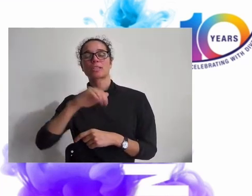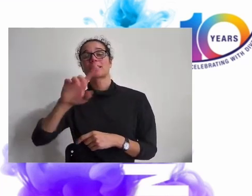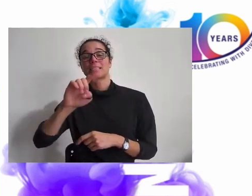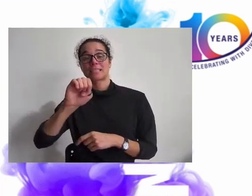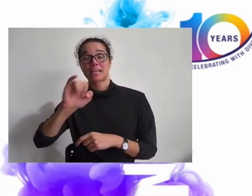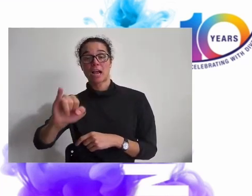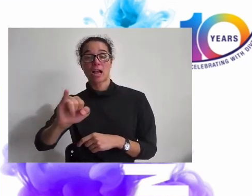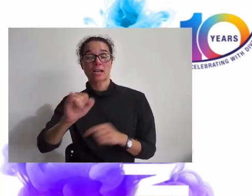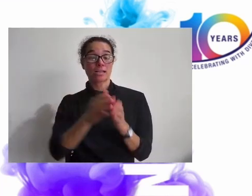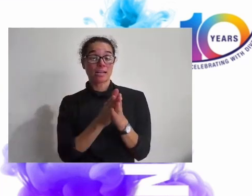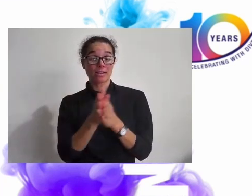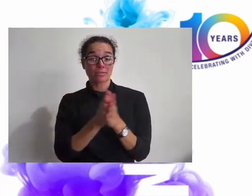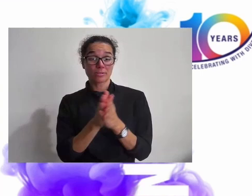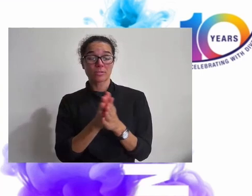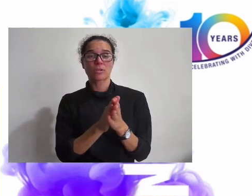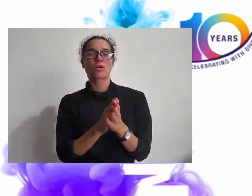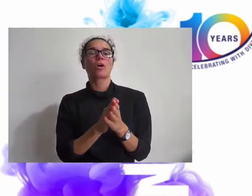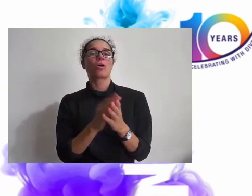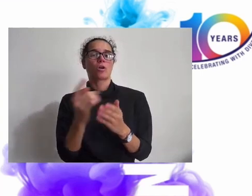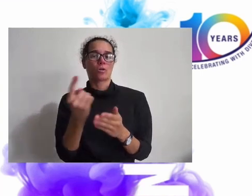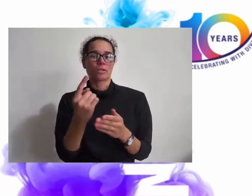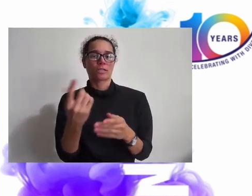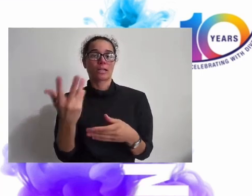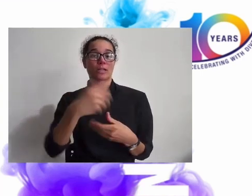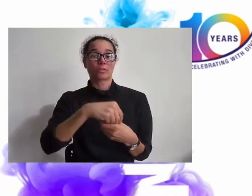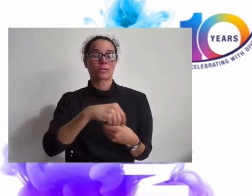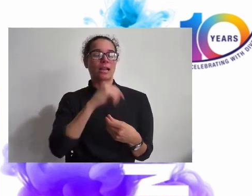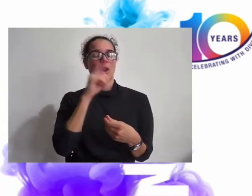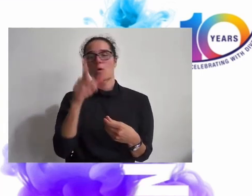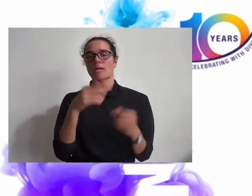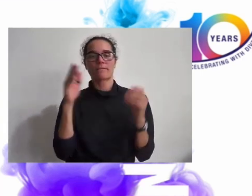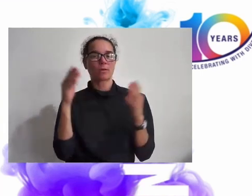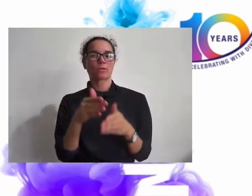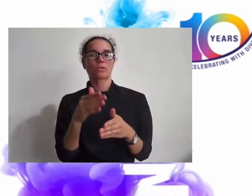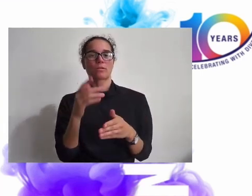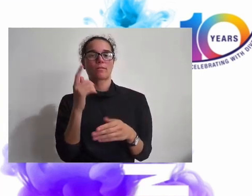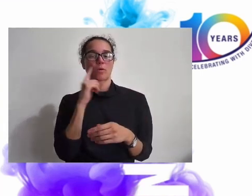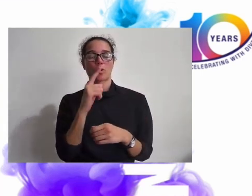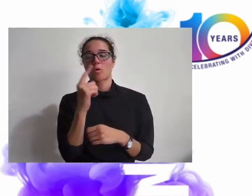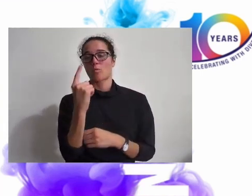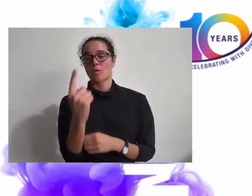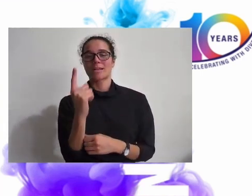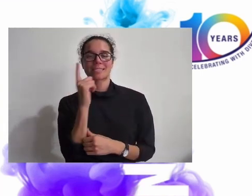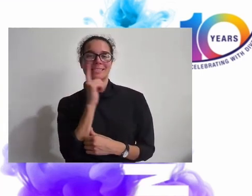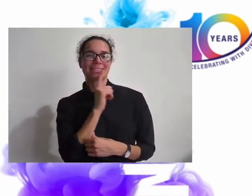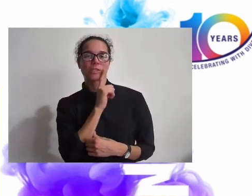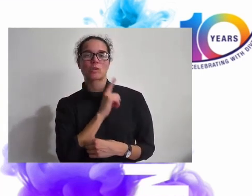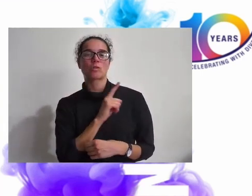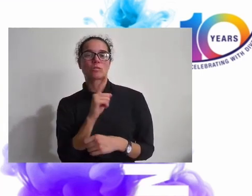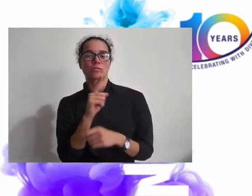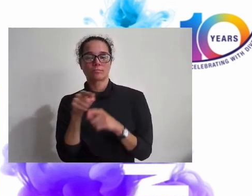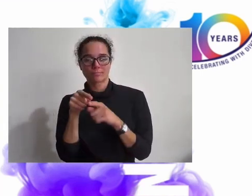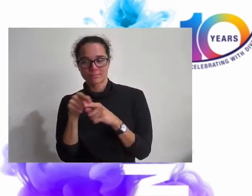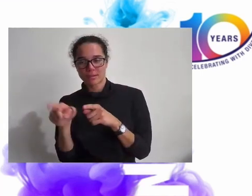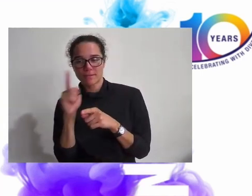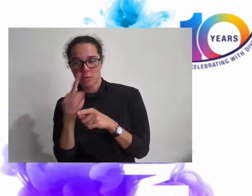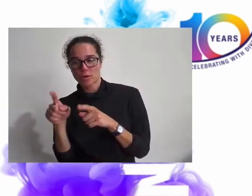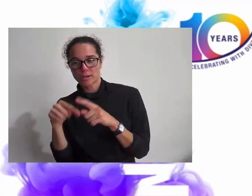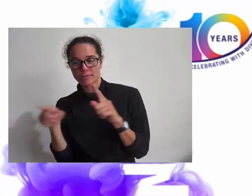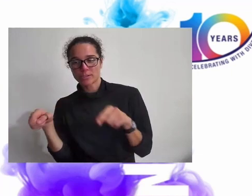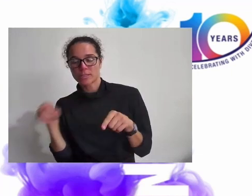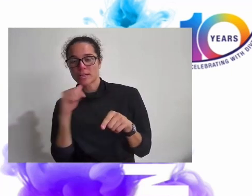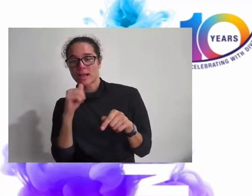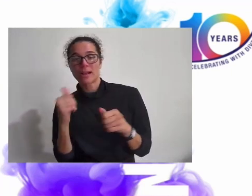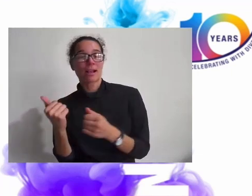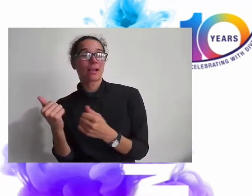inclusive and not just focus on a single aspect of diversity? I